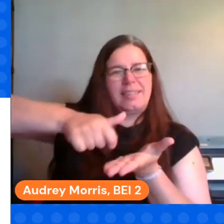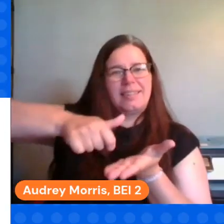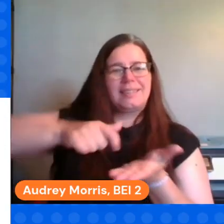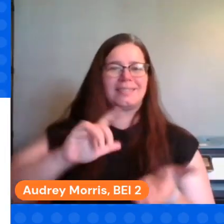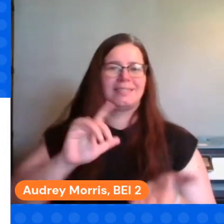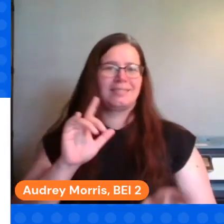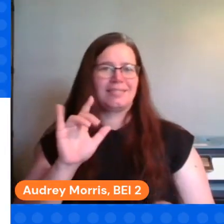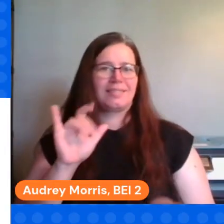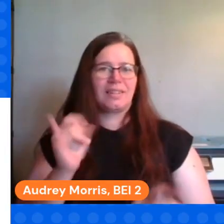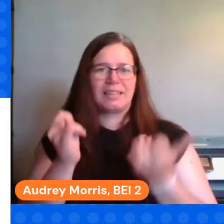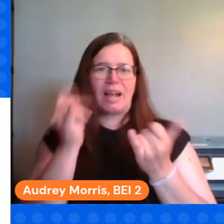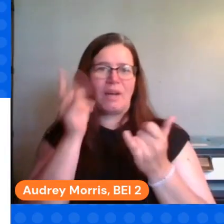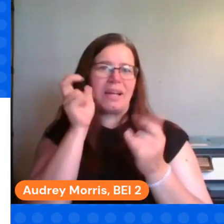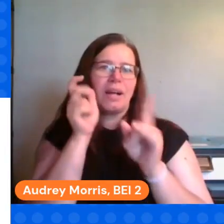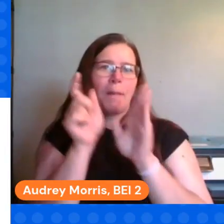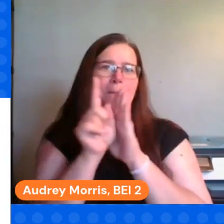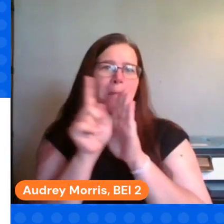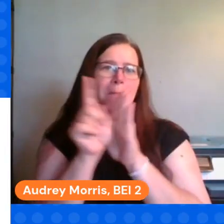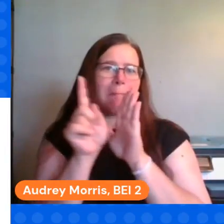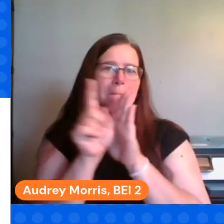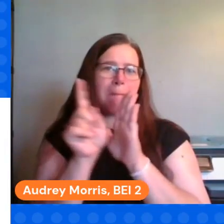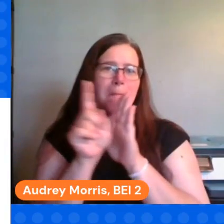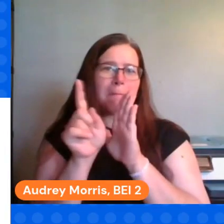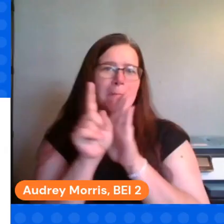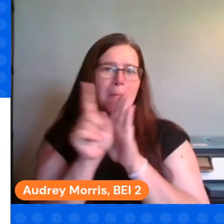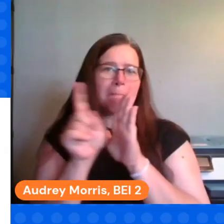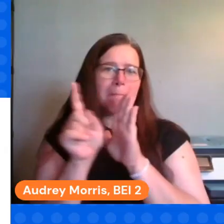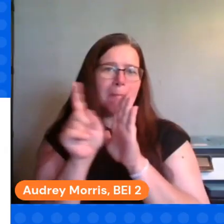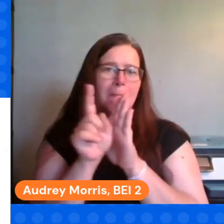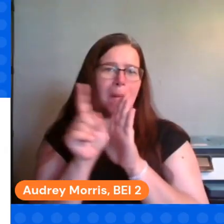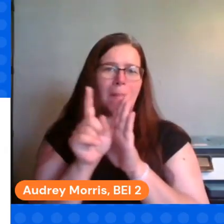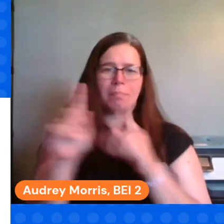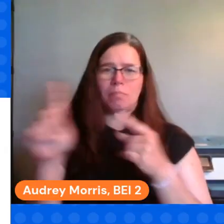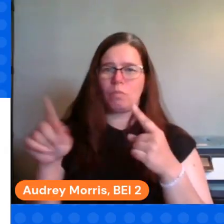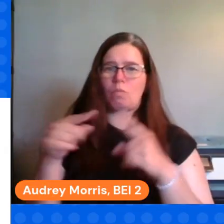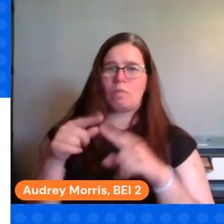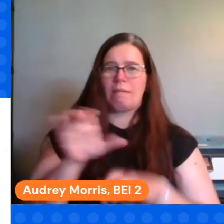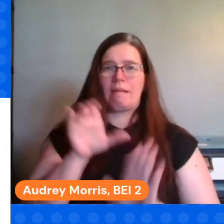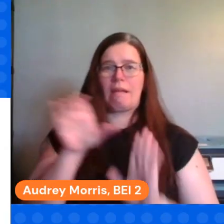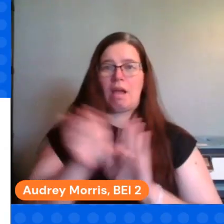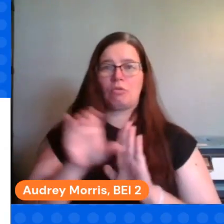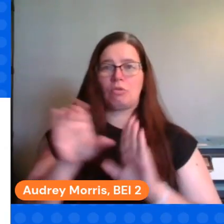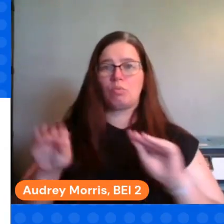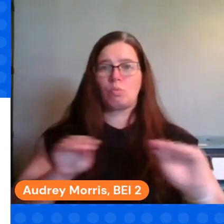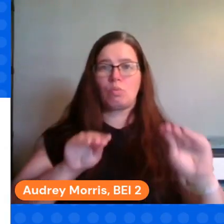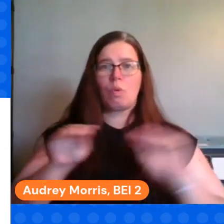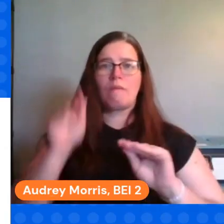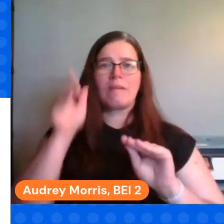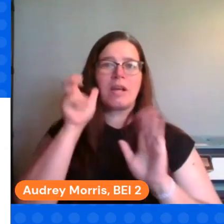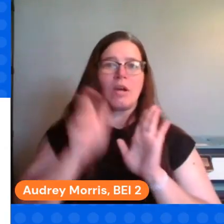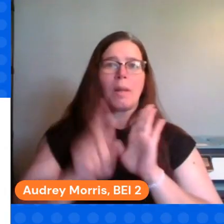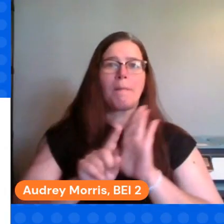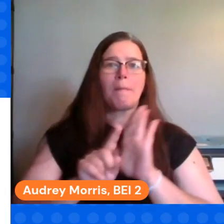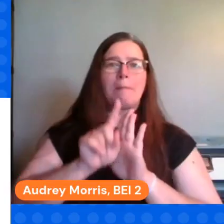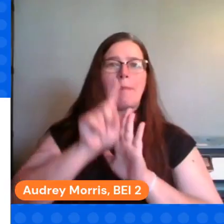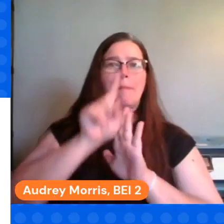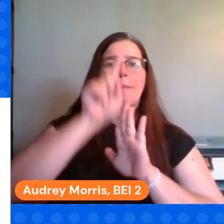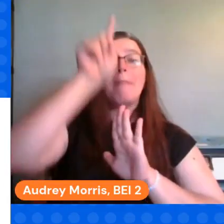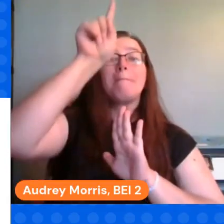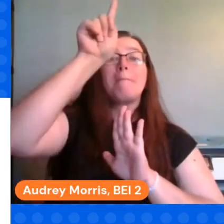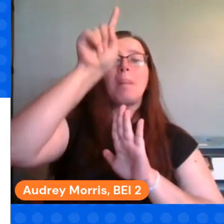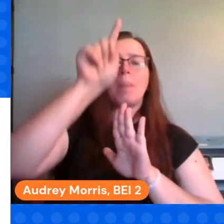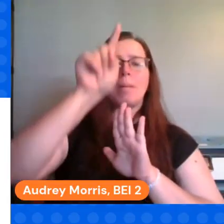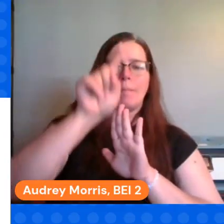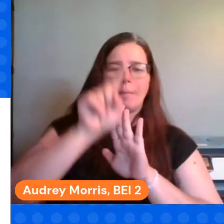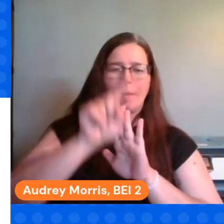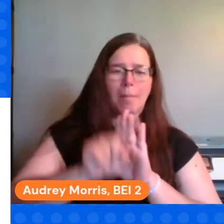And then as your character moves around the screen, you can hear that the pitch changes up or going down, and